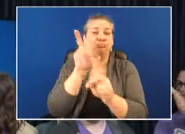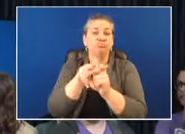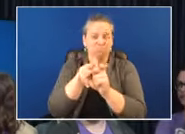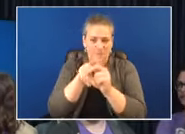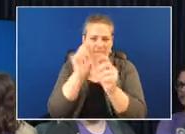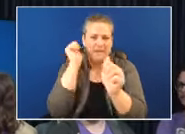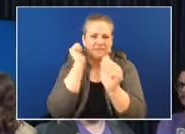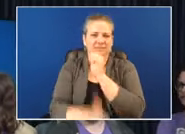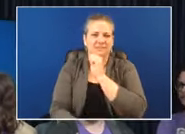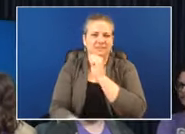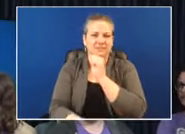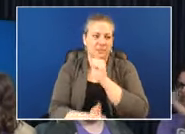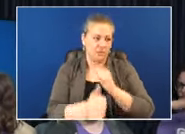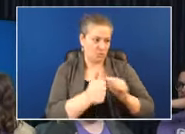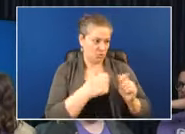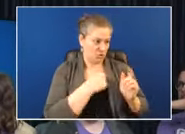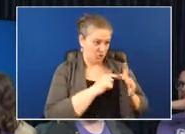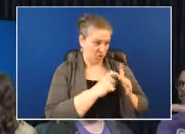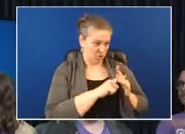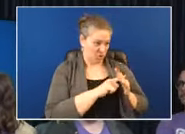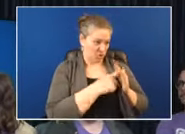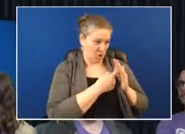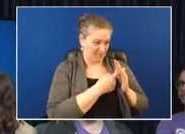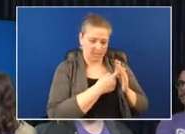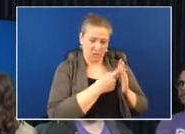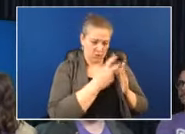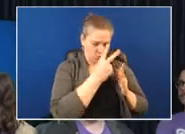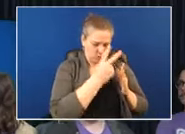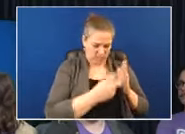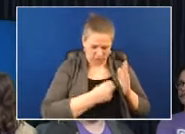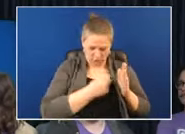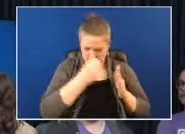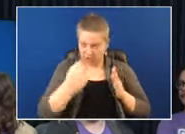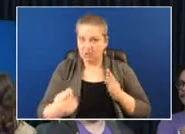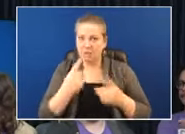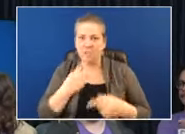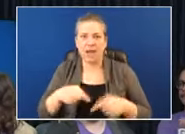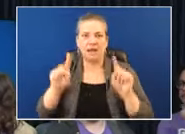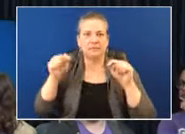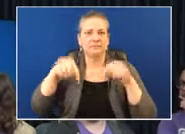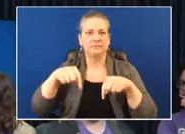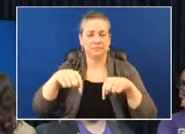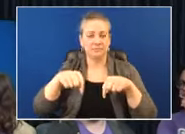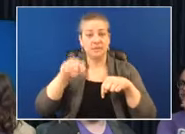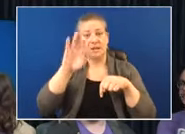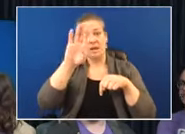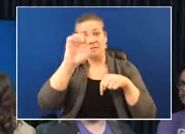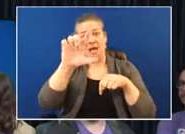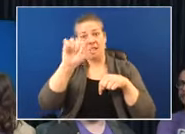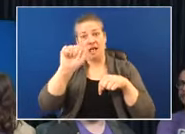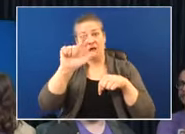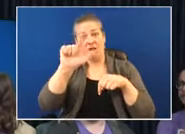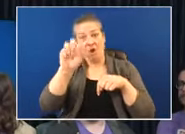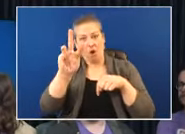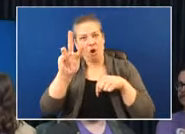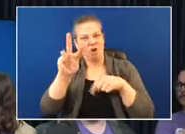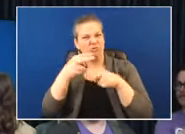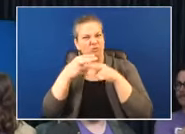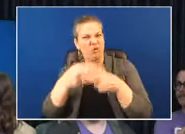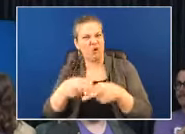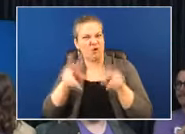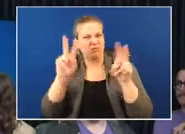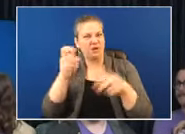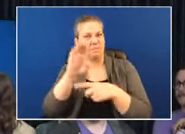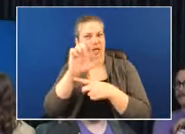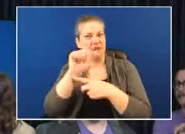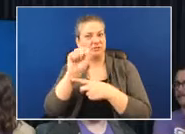began. Bella's law, unfortunately, doesn't change anything for our sweet Bella or any of the other